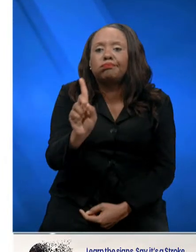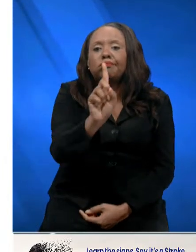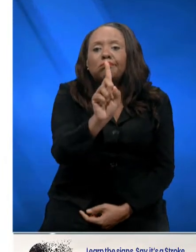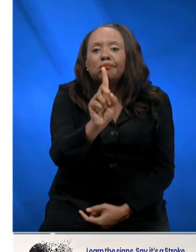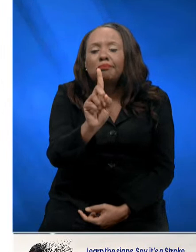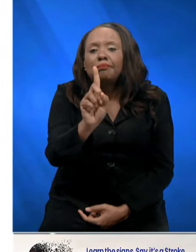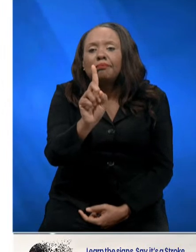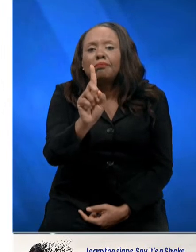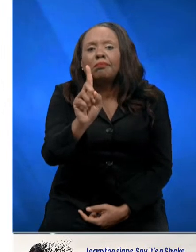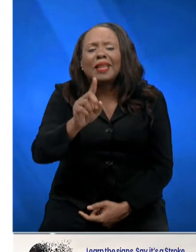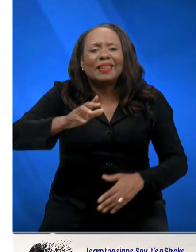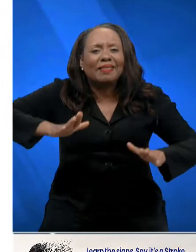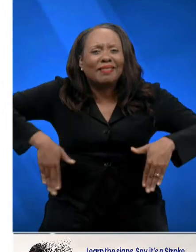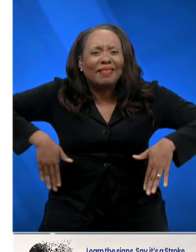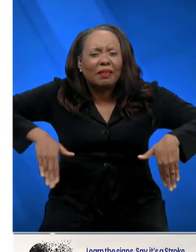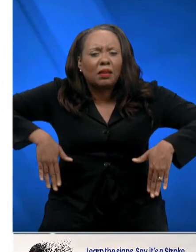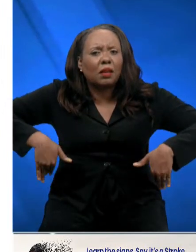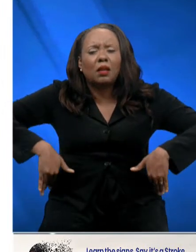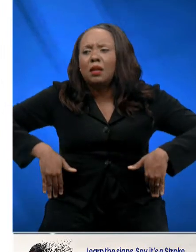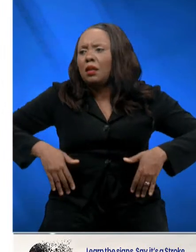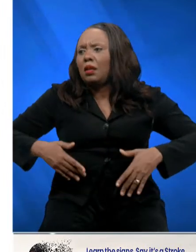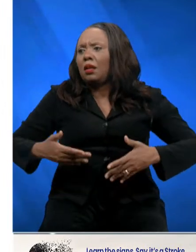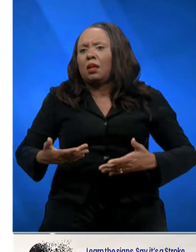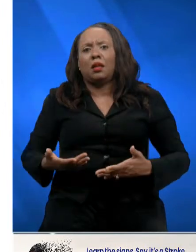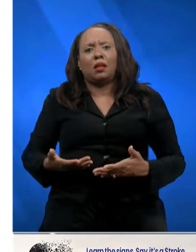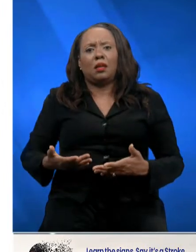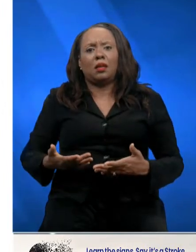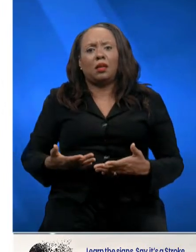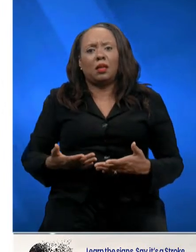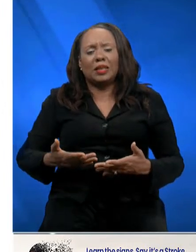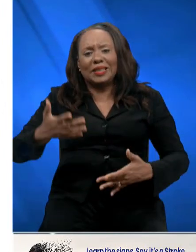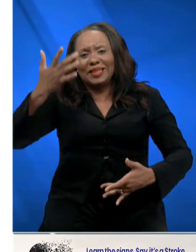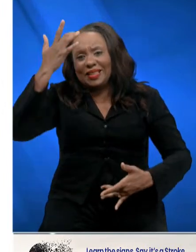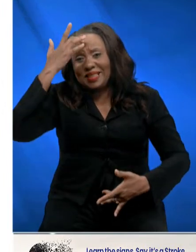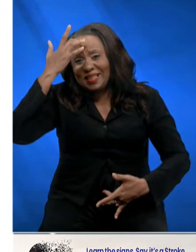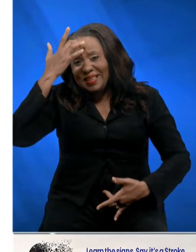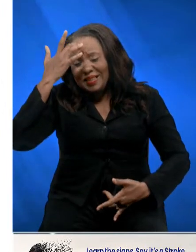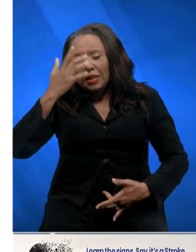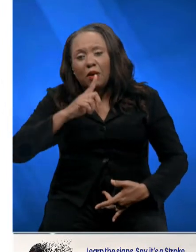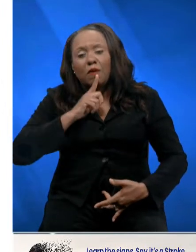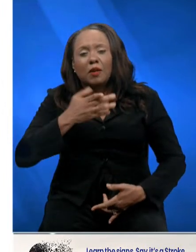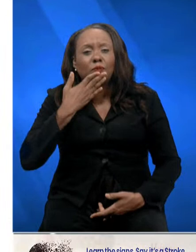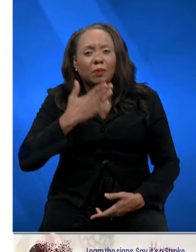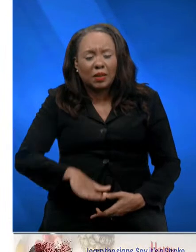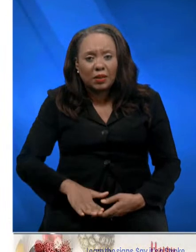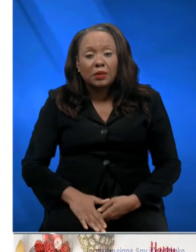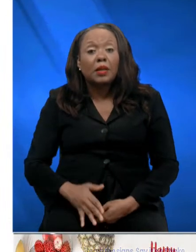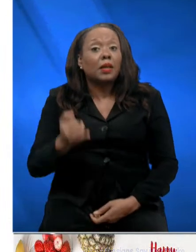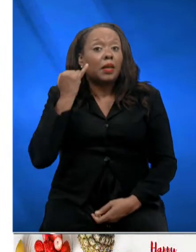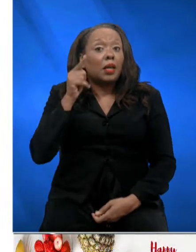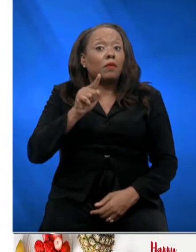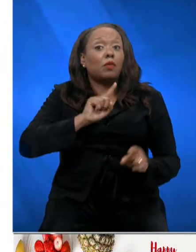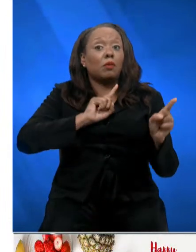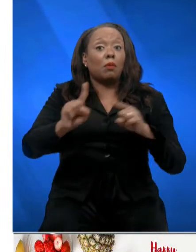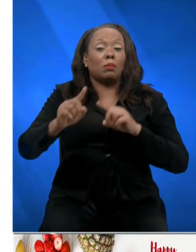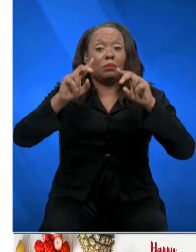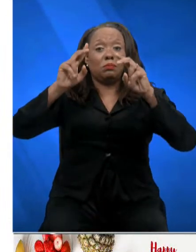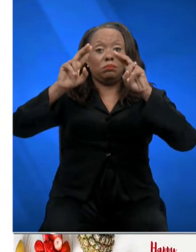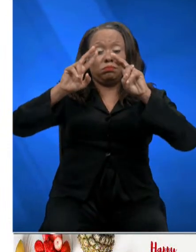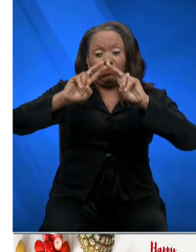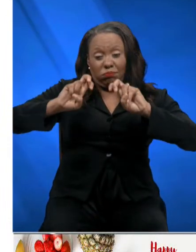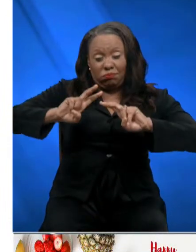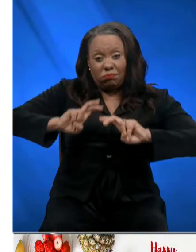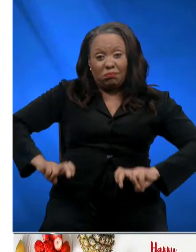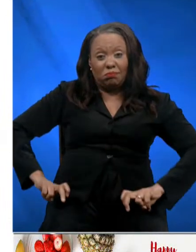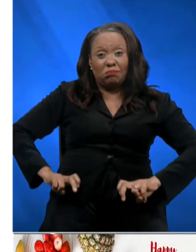of the disease. And an effective screening program can pick up these problems